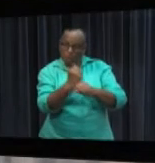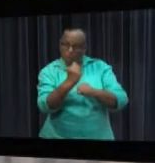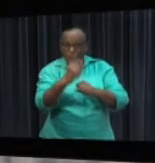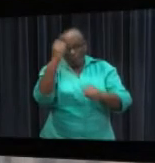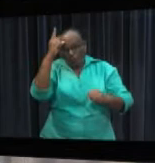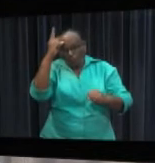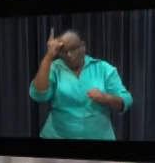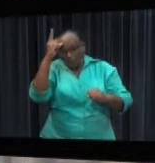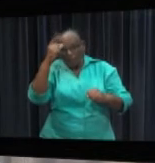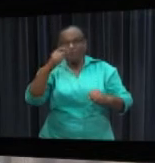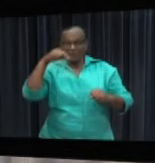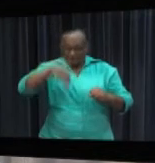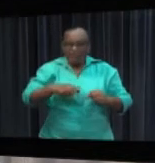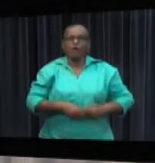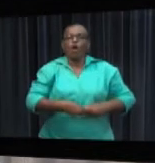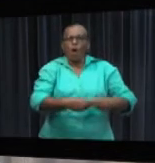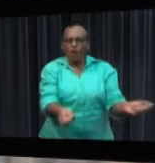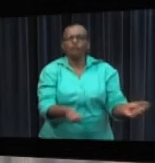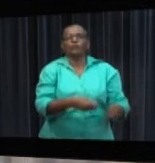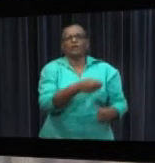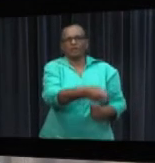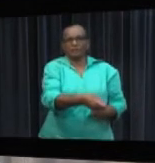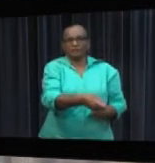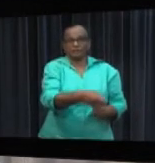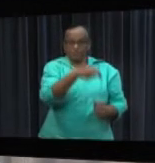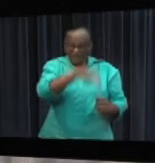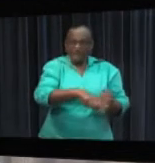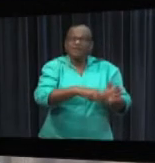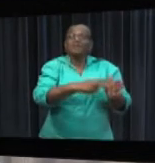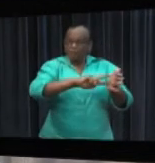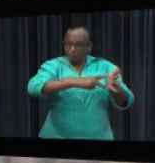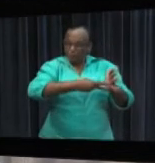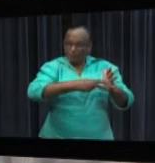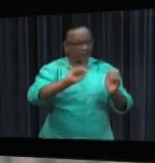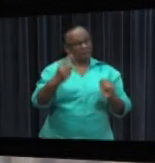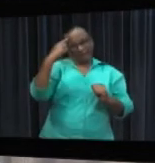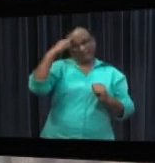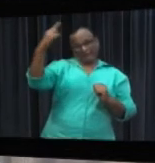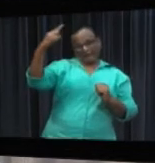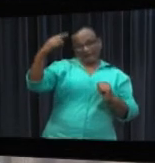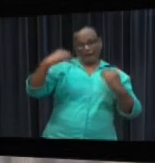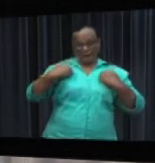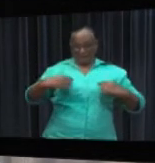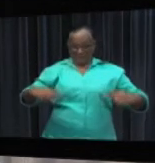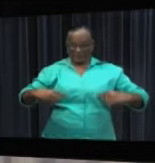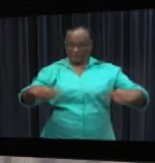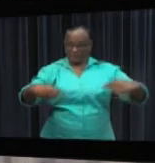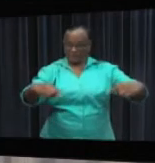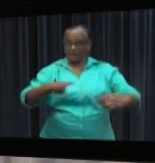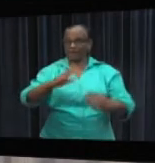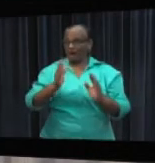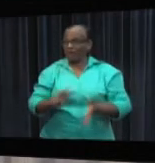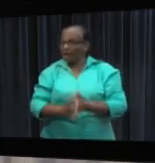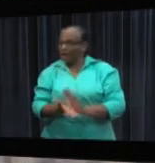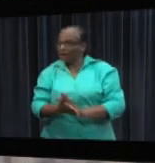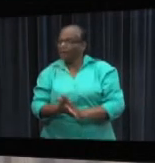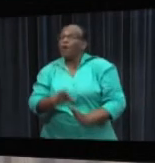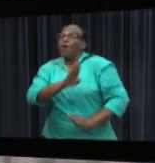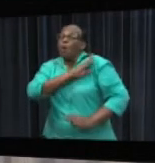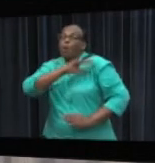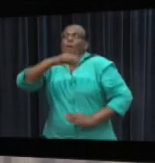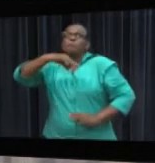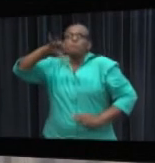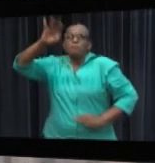China Harbor Engineering Company, is charged with this project. In this project, not only the